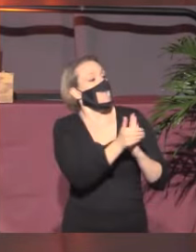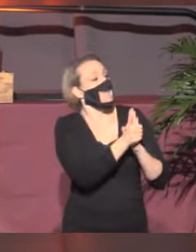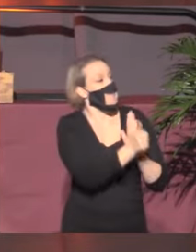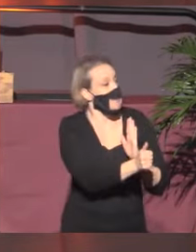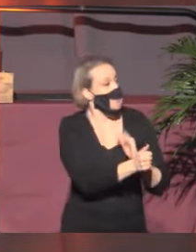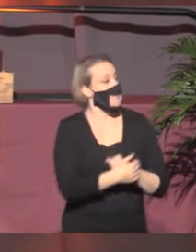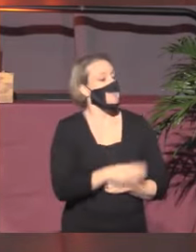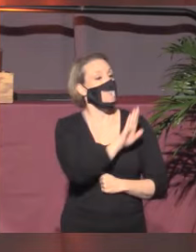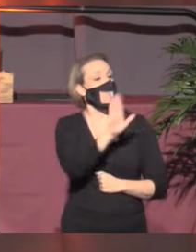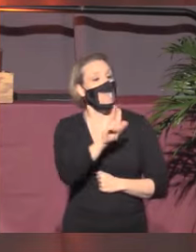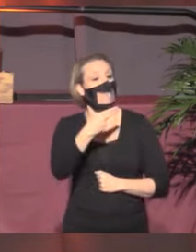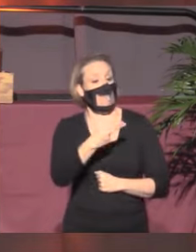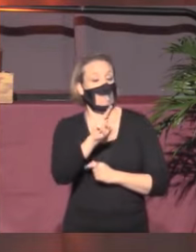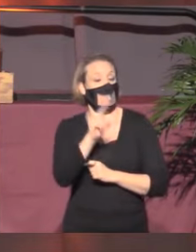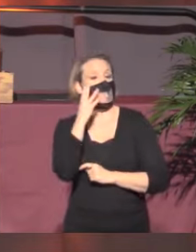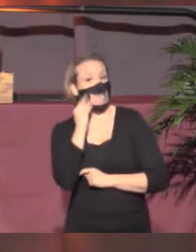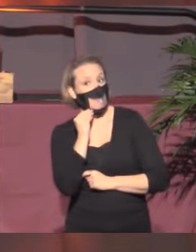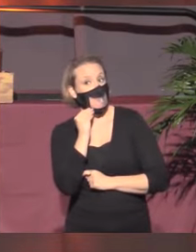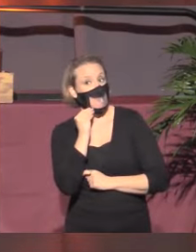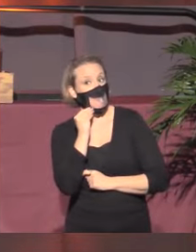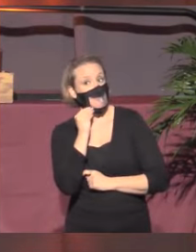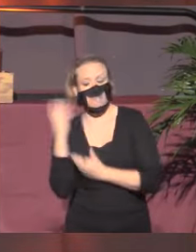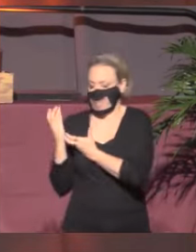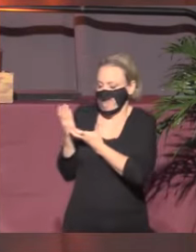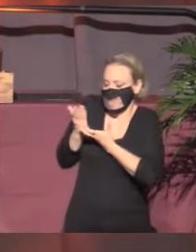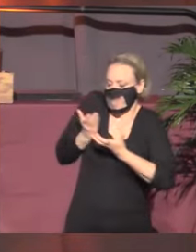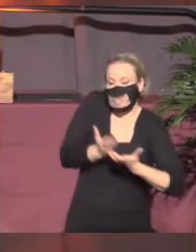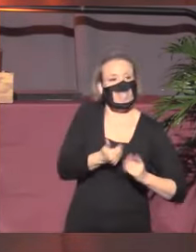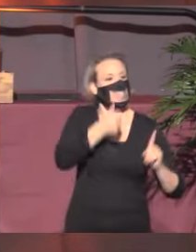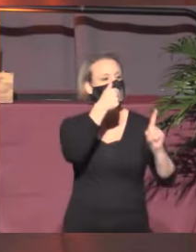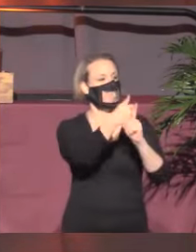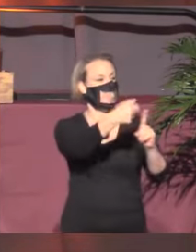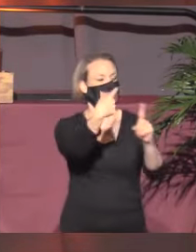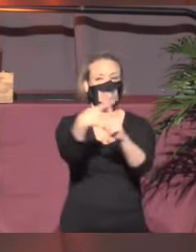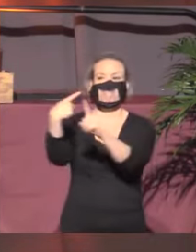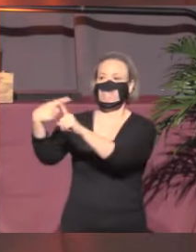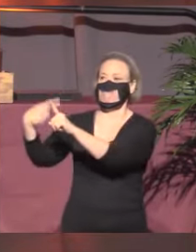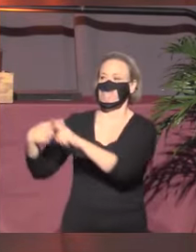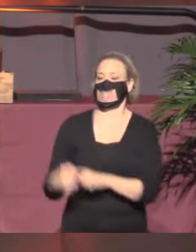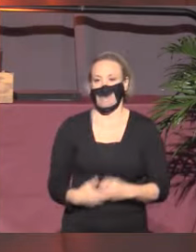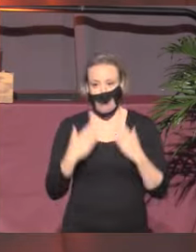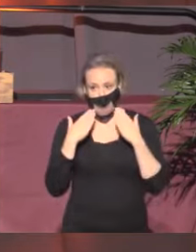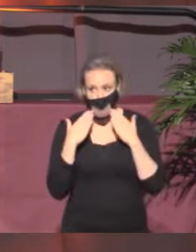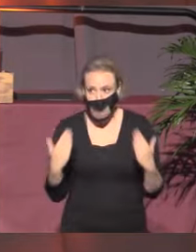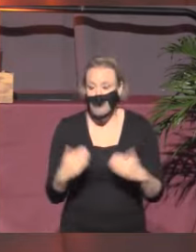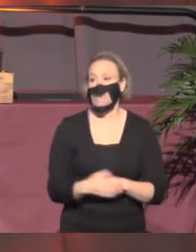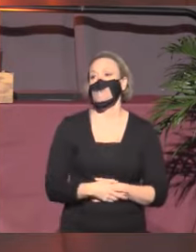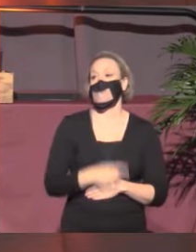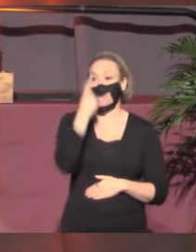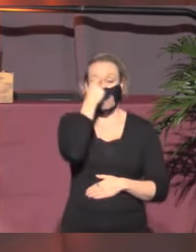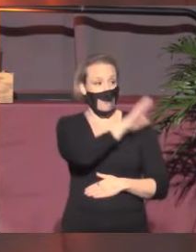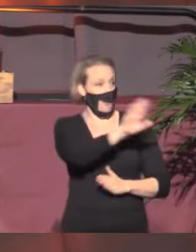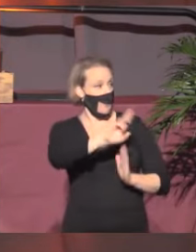your Hamline experience out to make an impact in the world. Thank you for the part you will